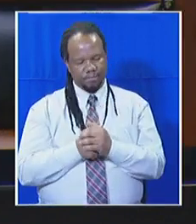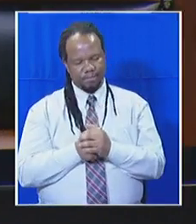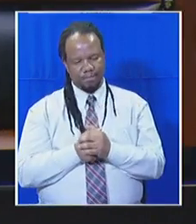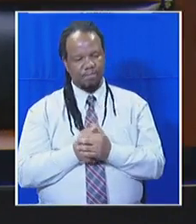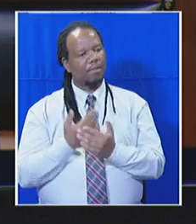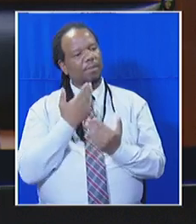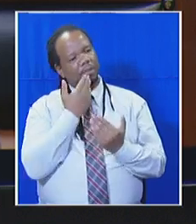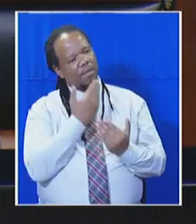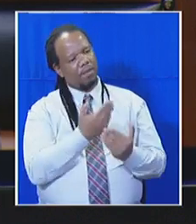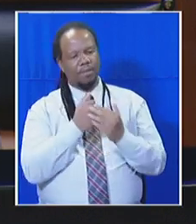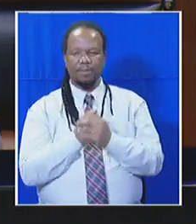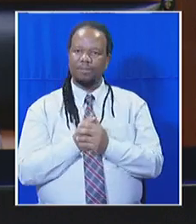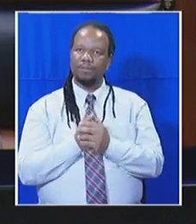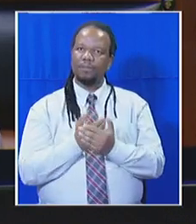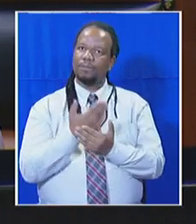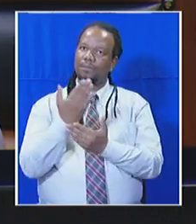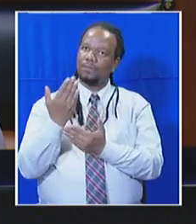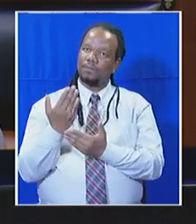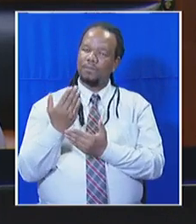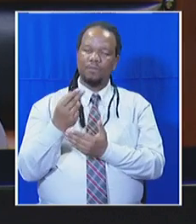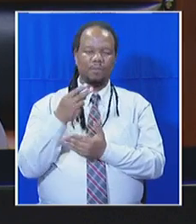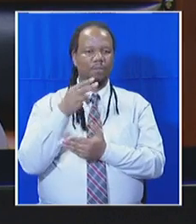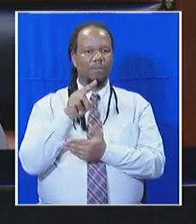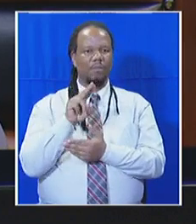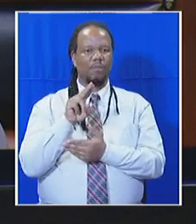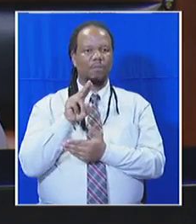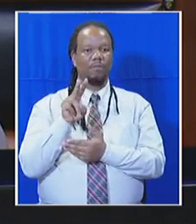you. Honorable Zulani.